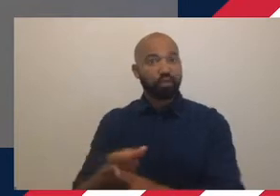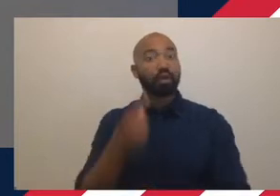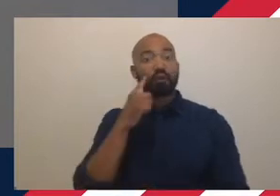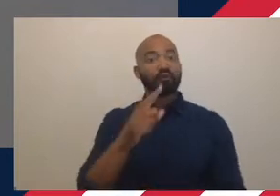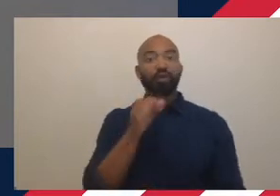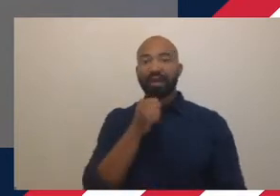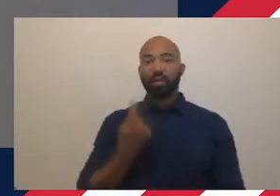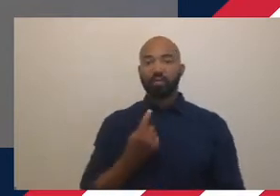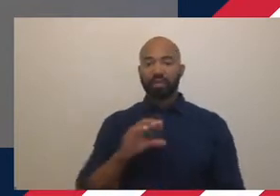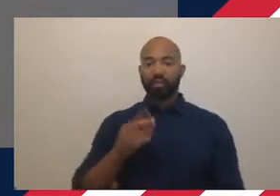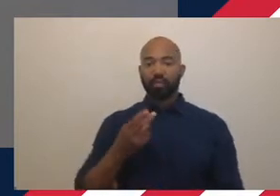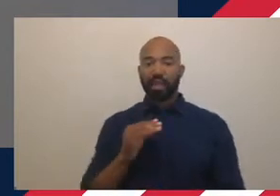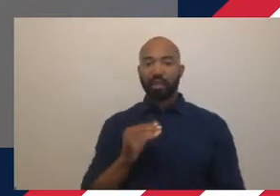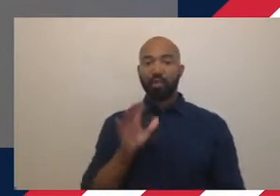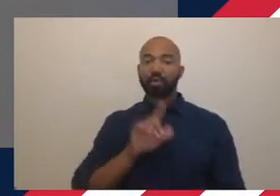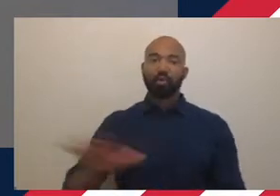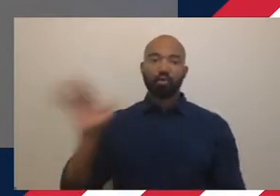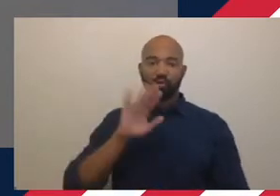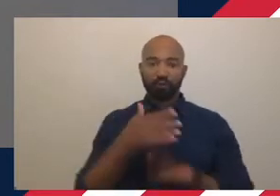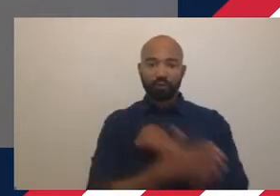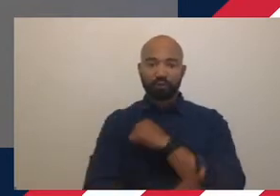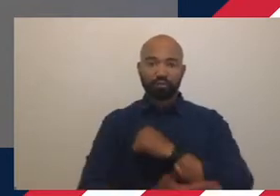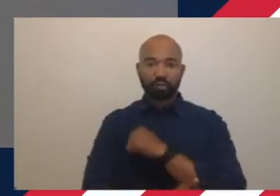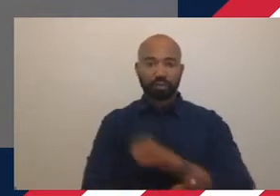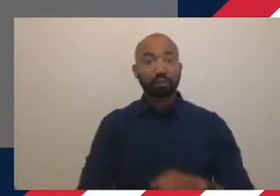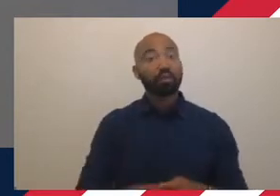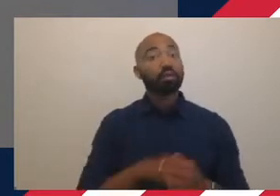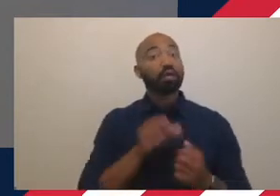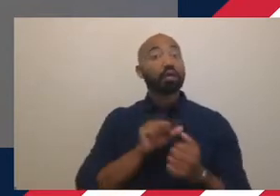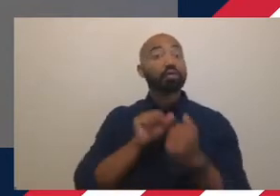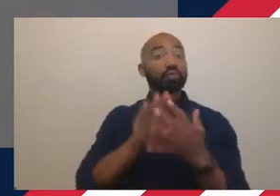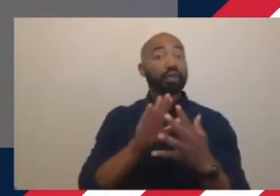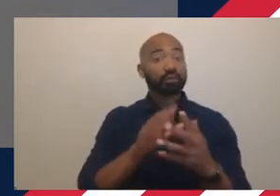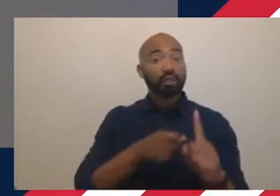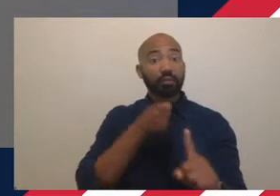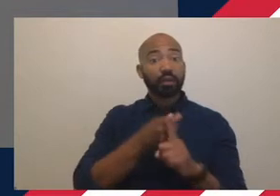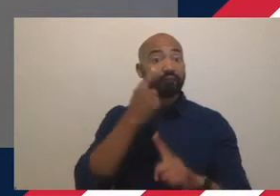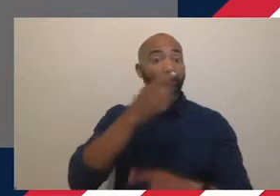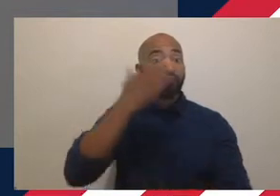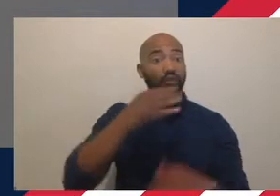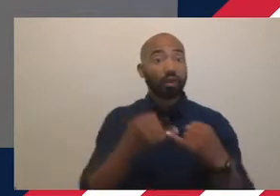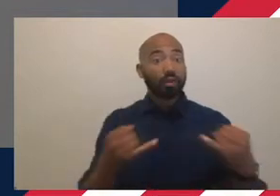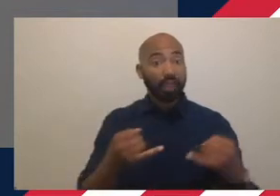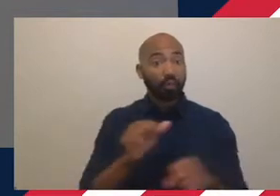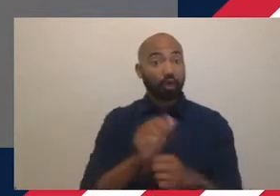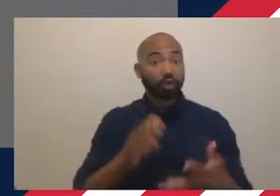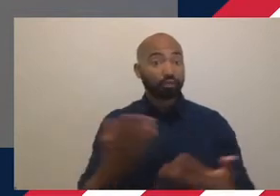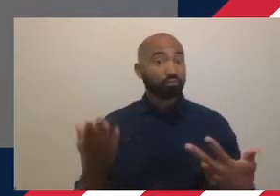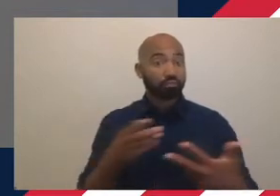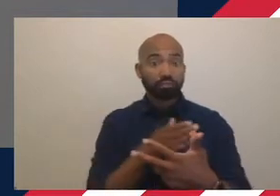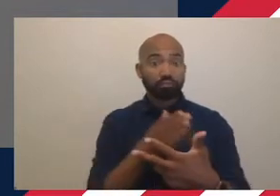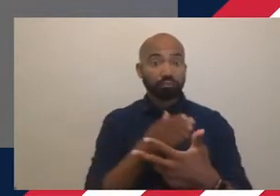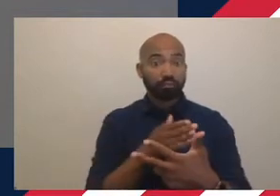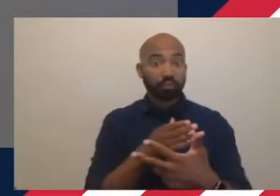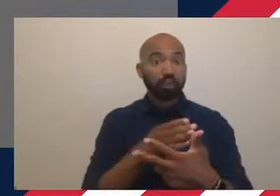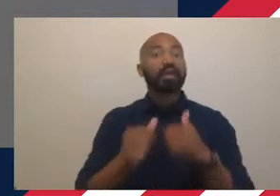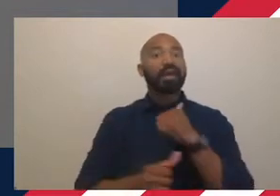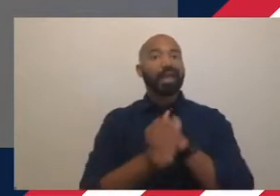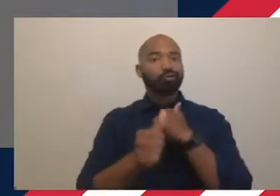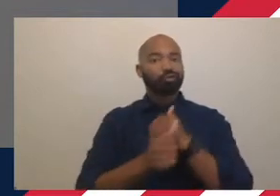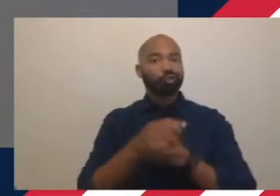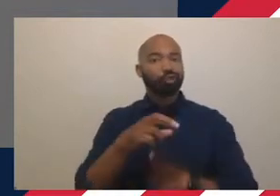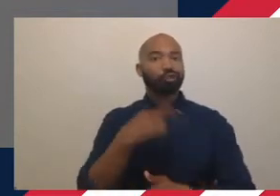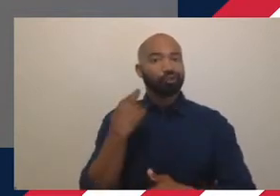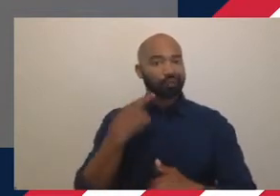country. The initiatives to address the impact on frontline workers include reinstate hazard pay